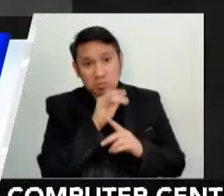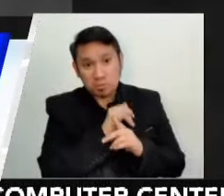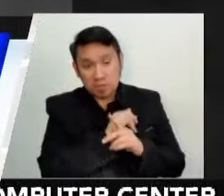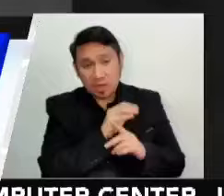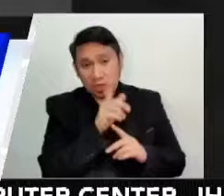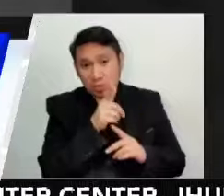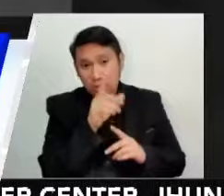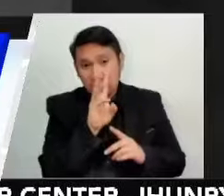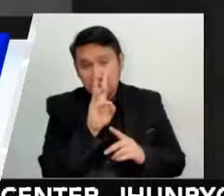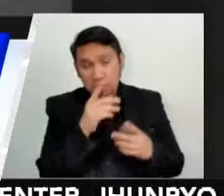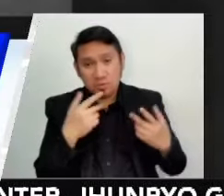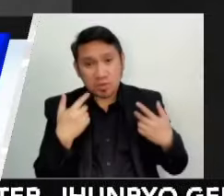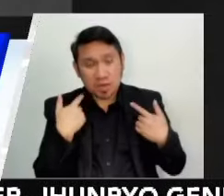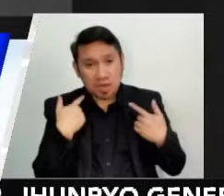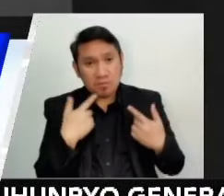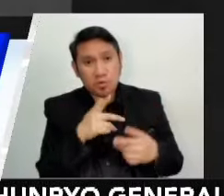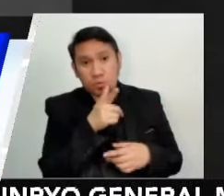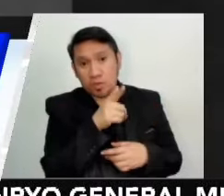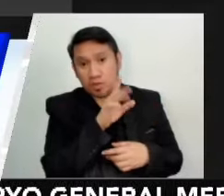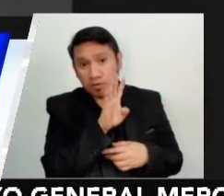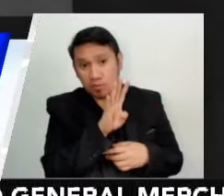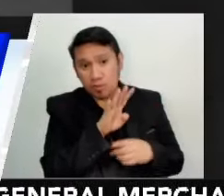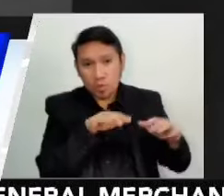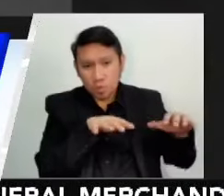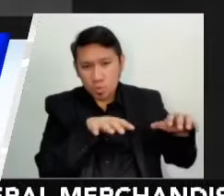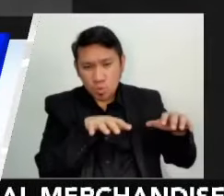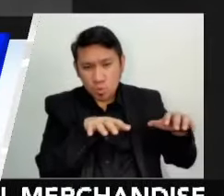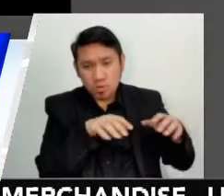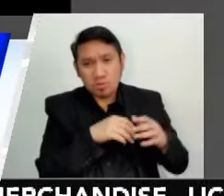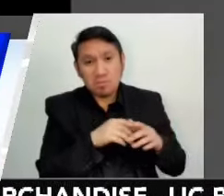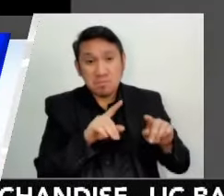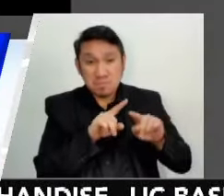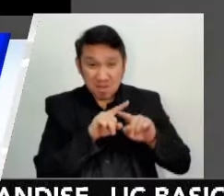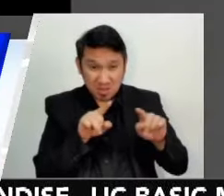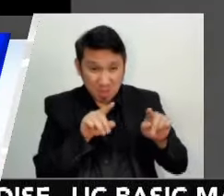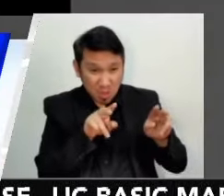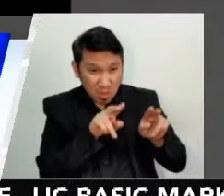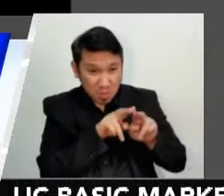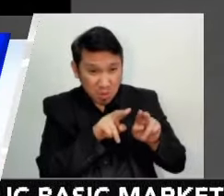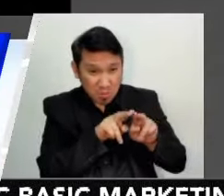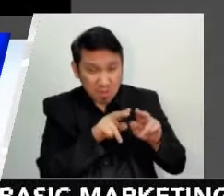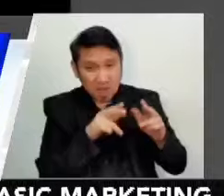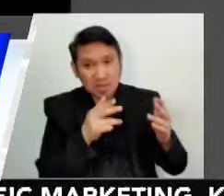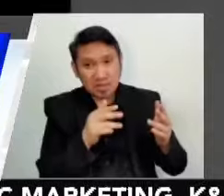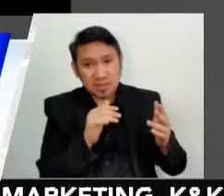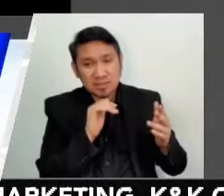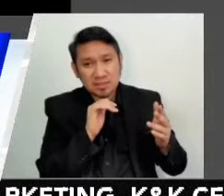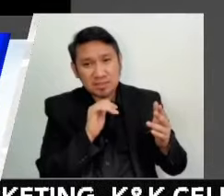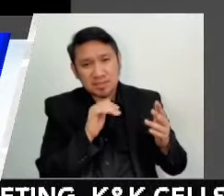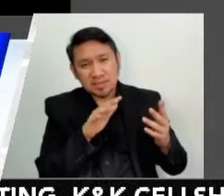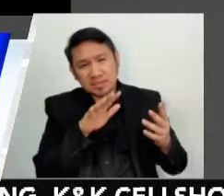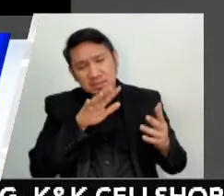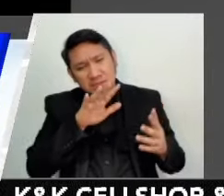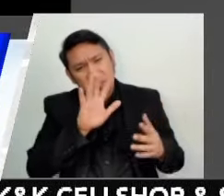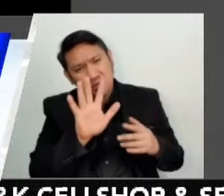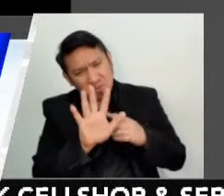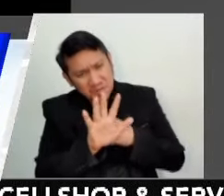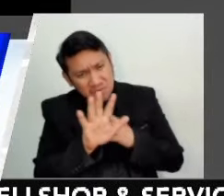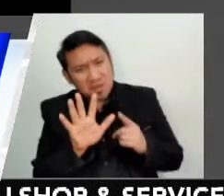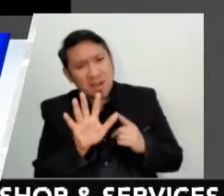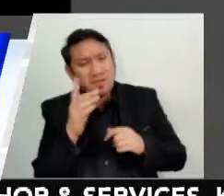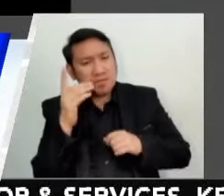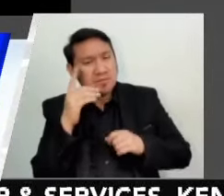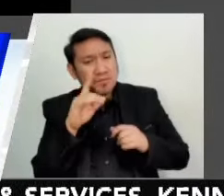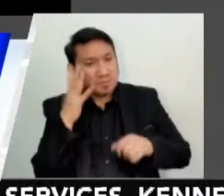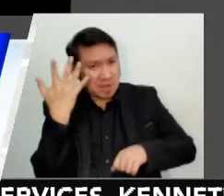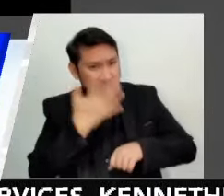24 volcanic earthquake. Normally, hindi tataas sa limang volcanic earthquakes in a day yung Canlaon Volcano.